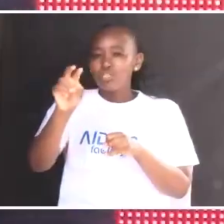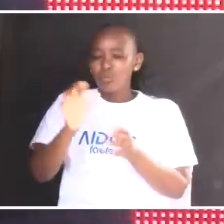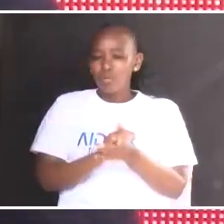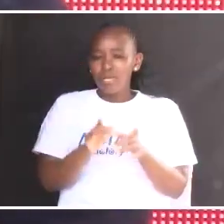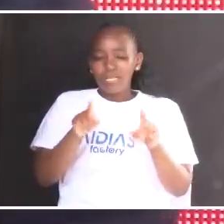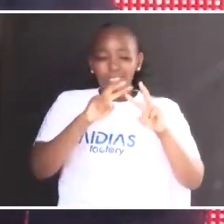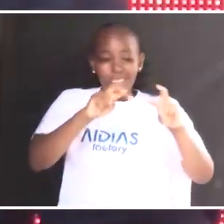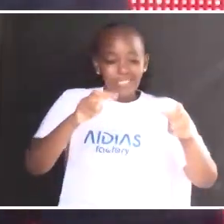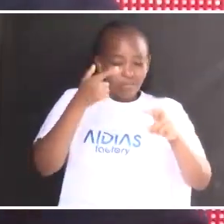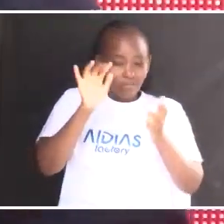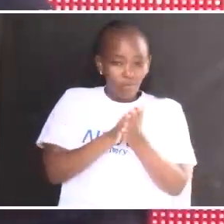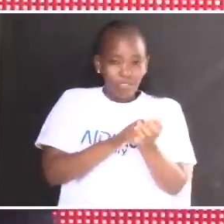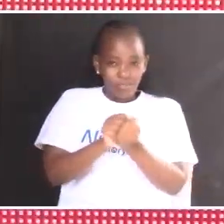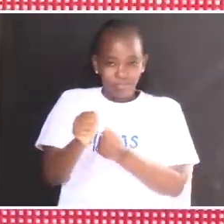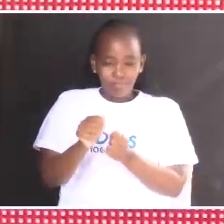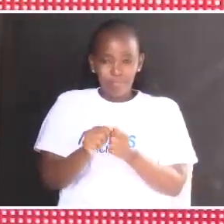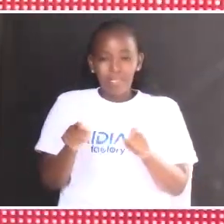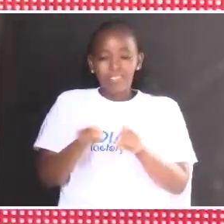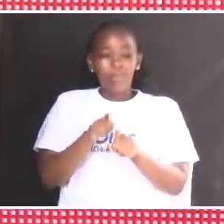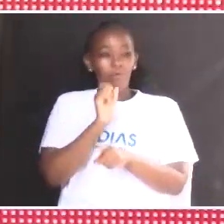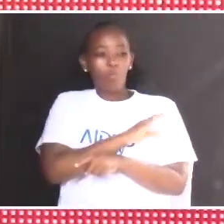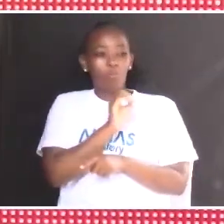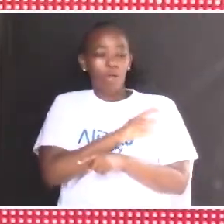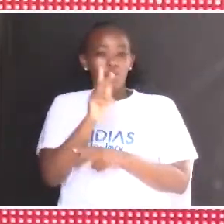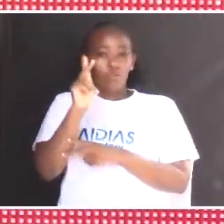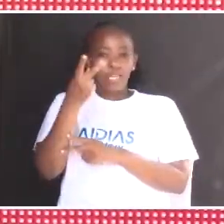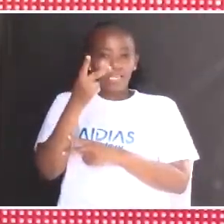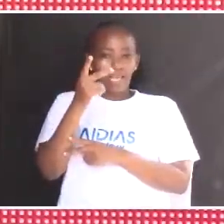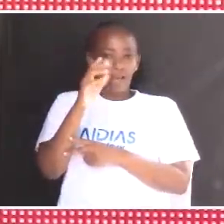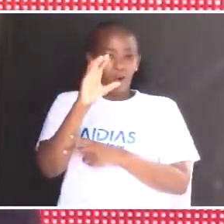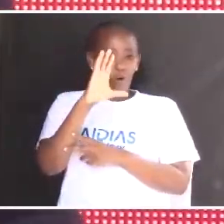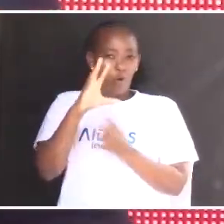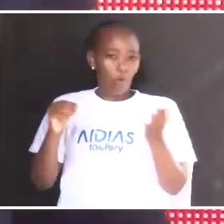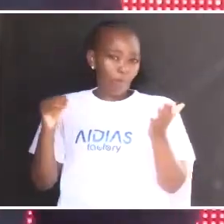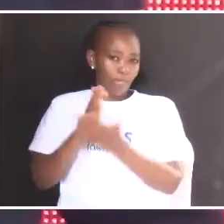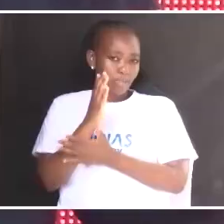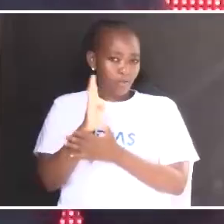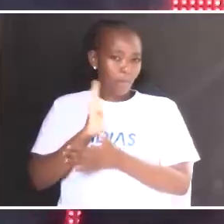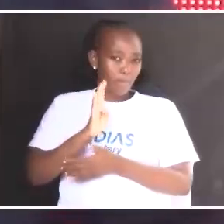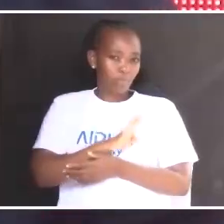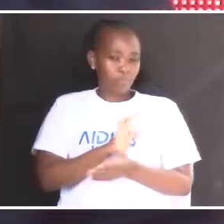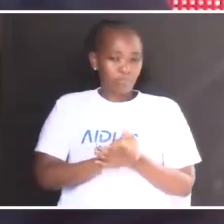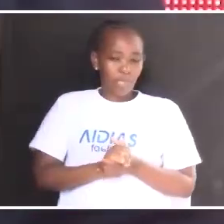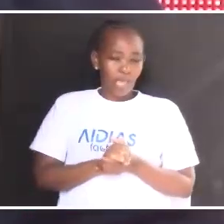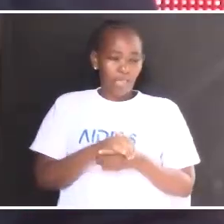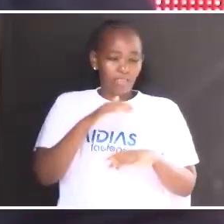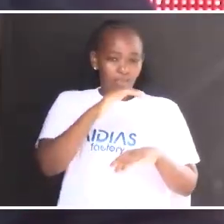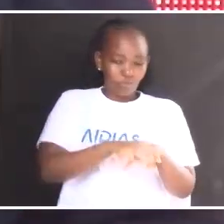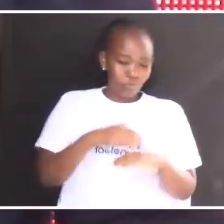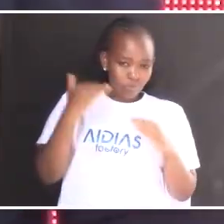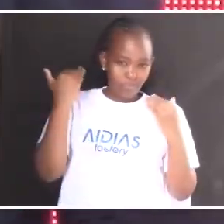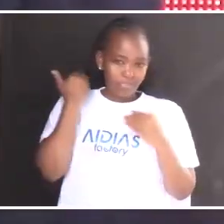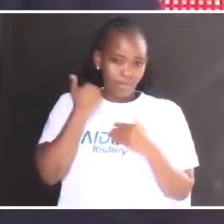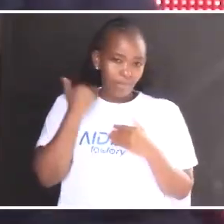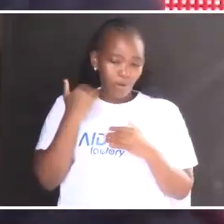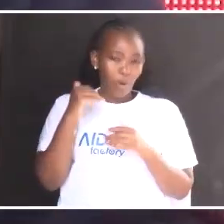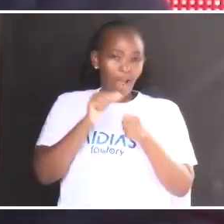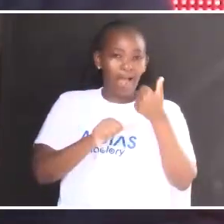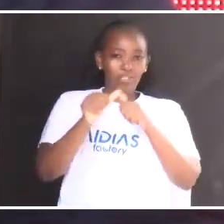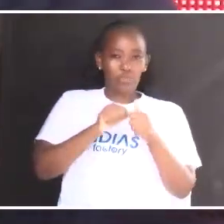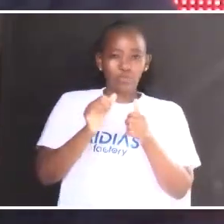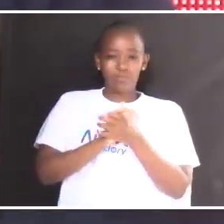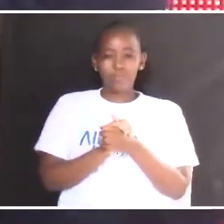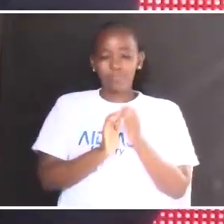damages. The other thing you may do is to complain to the Kenya Copyright Board, and they take what we call criminal actions. For criminal